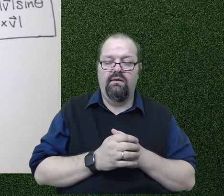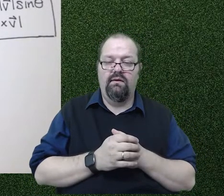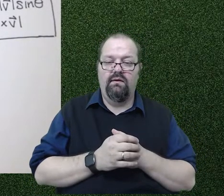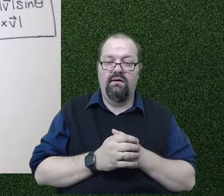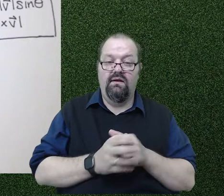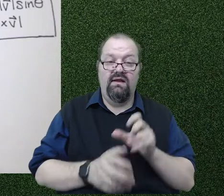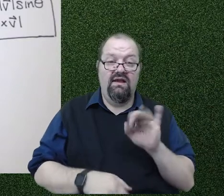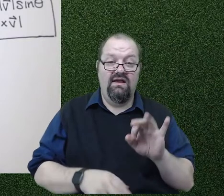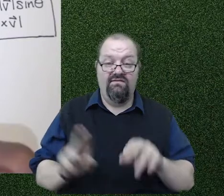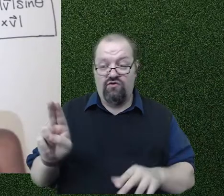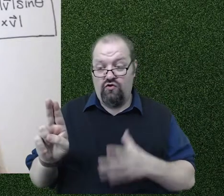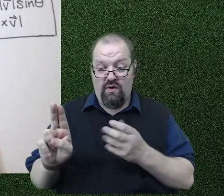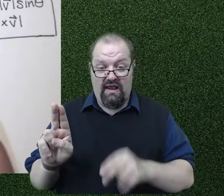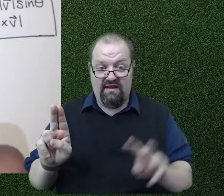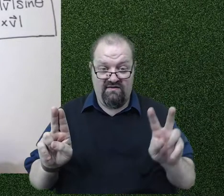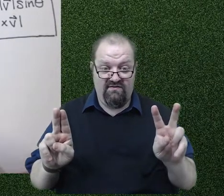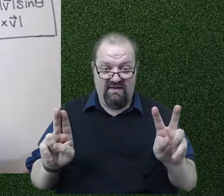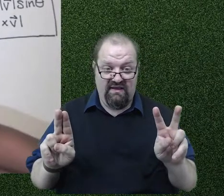if U and V